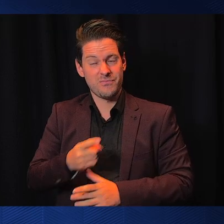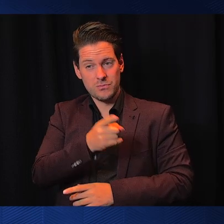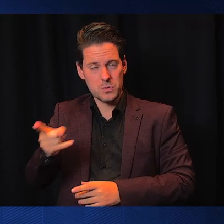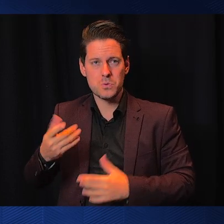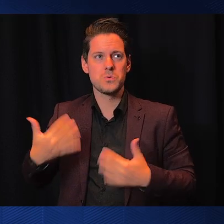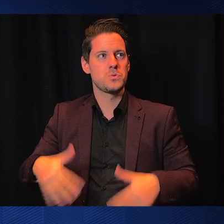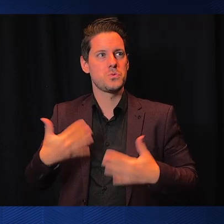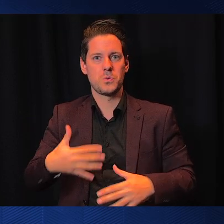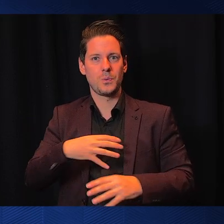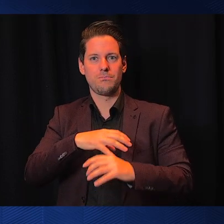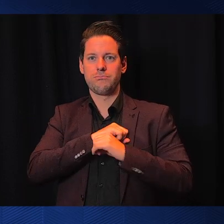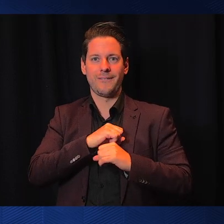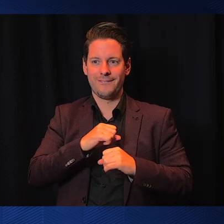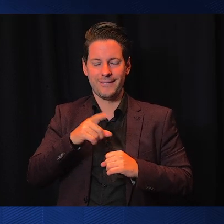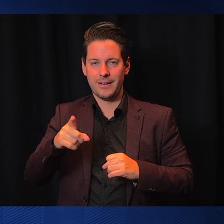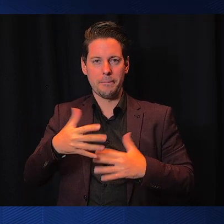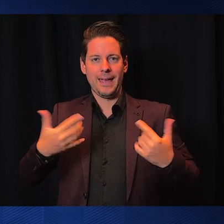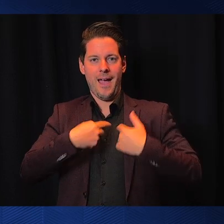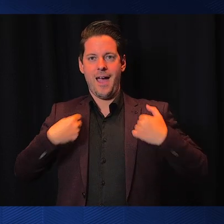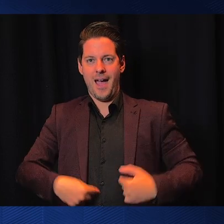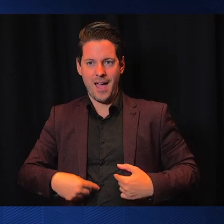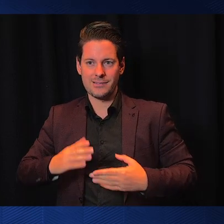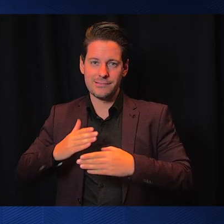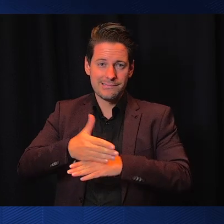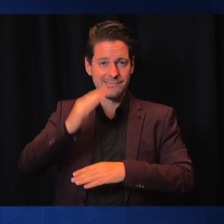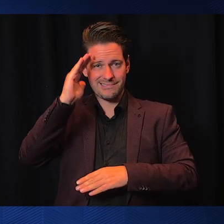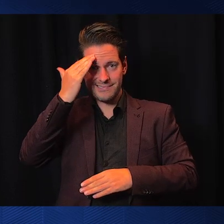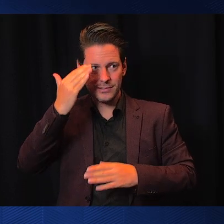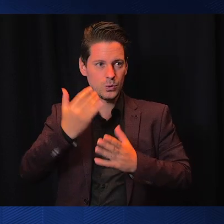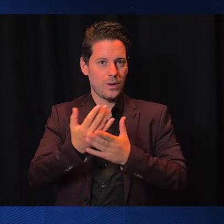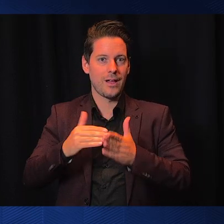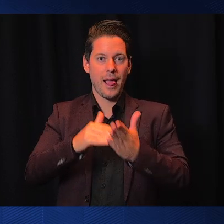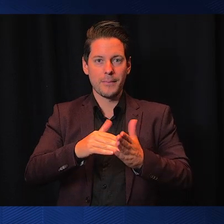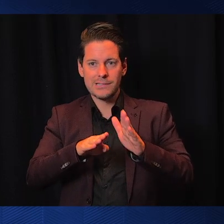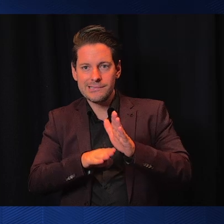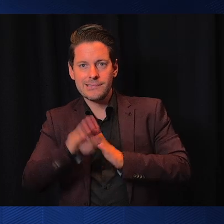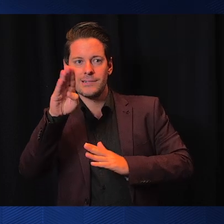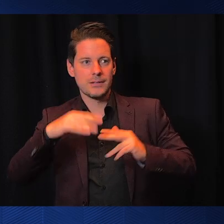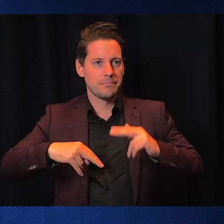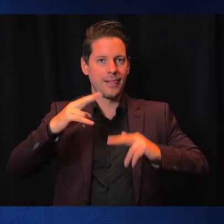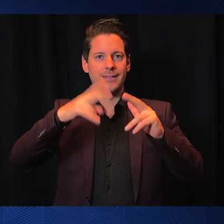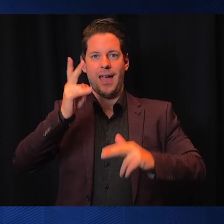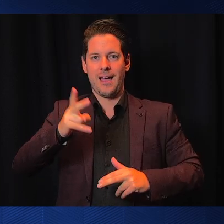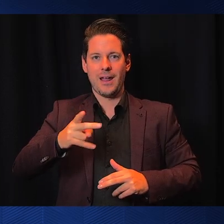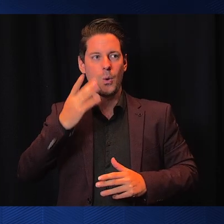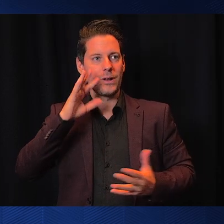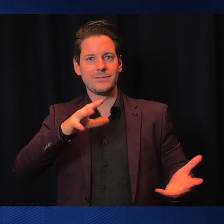heroes who work hard with big hearts to overcome and rebuild in the face of disaster.